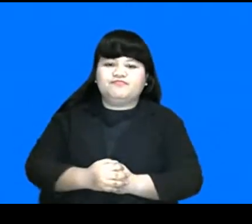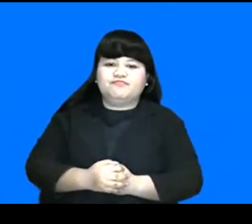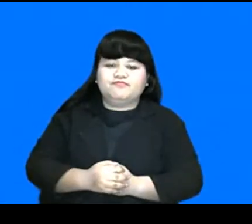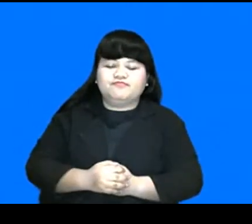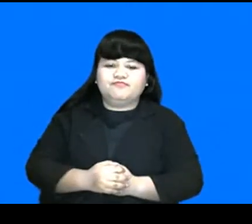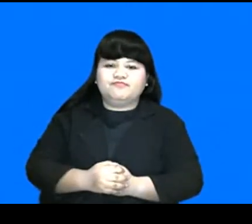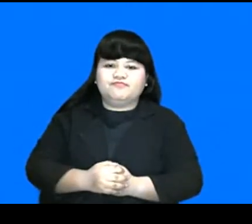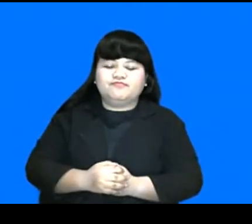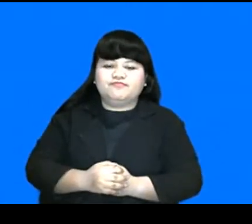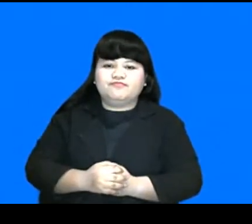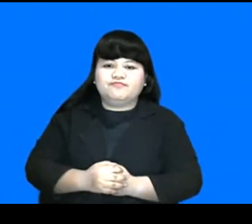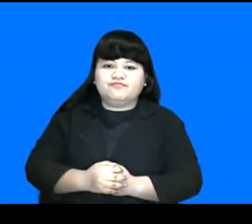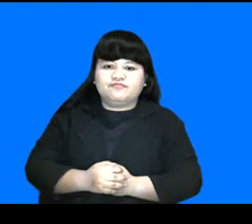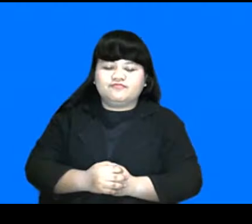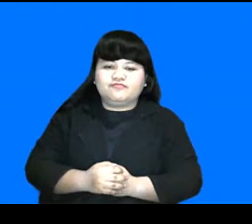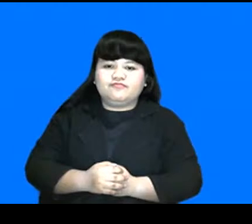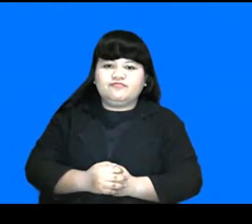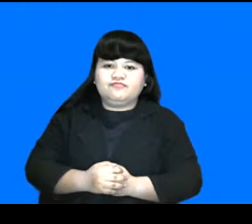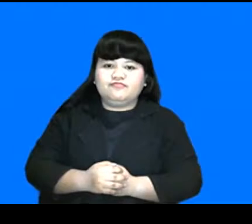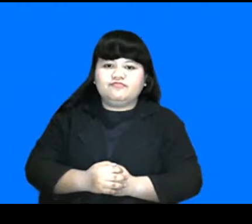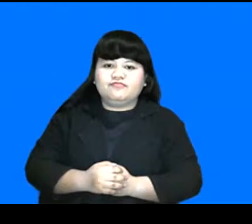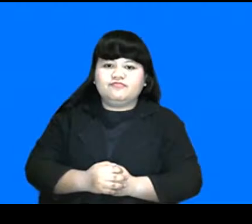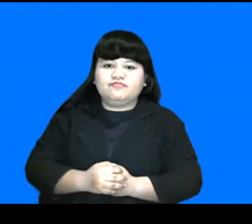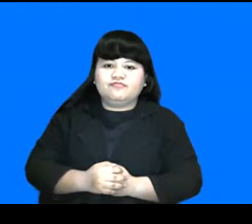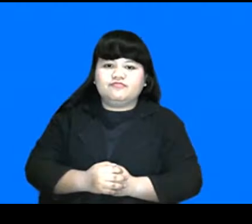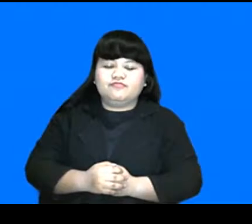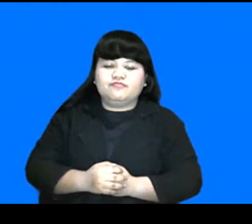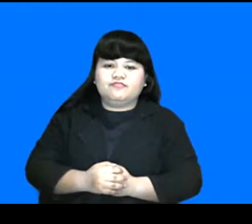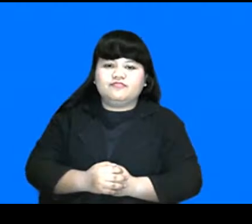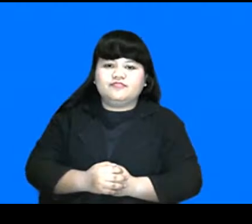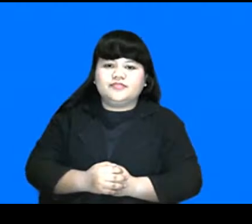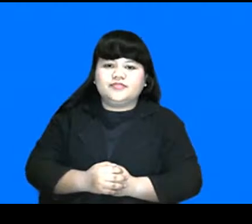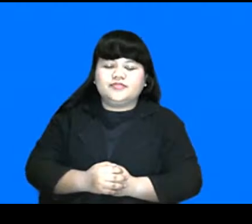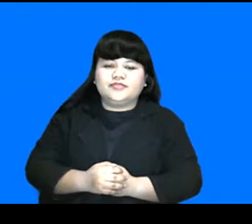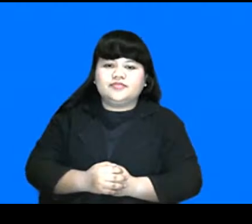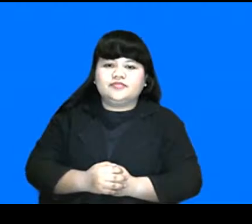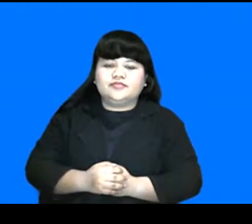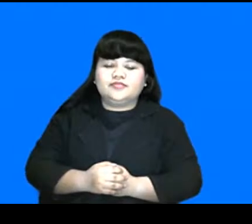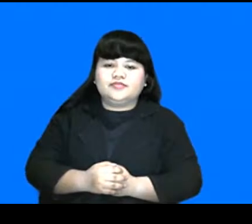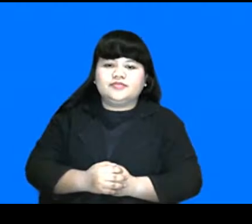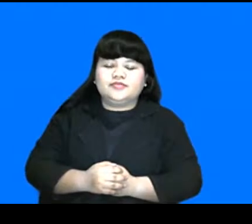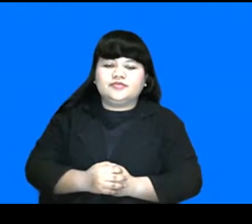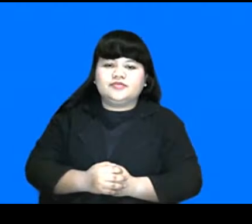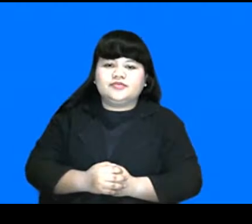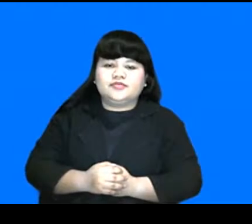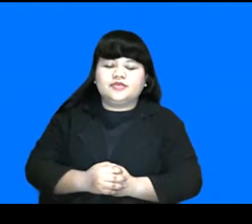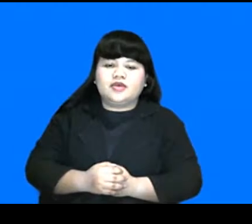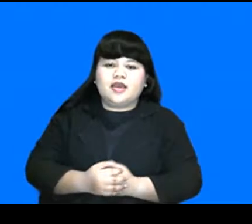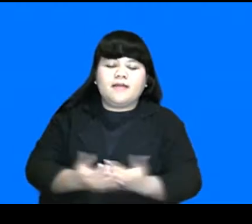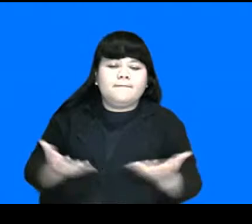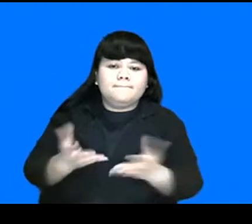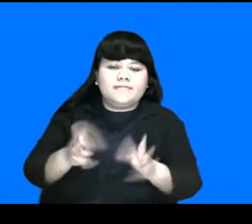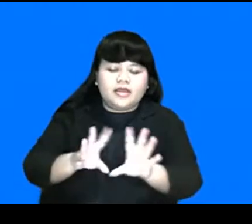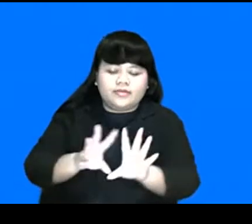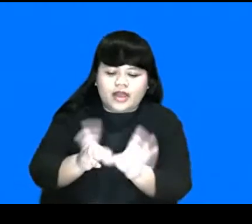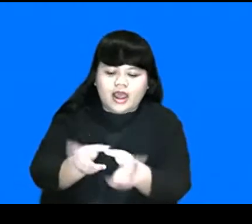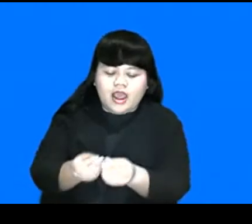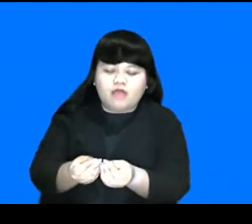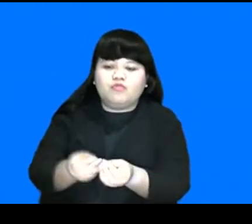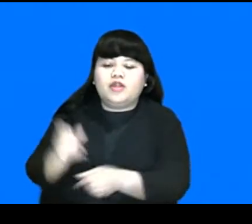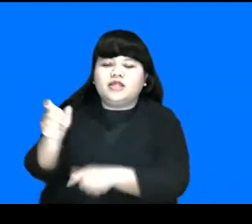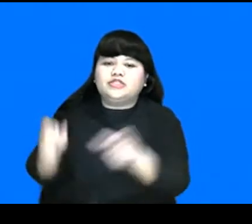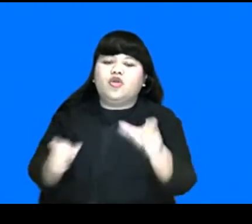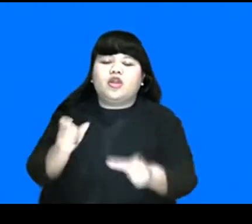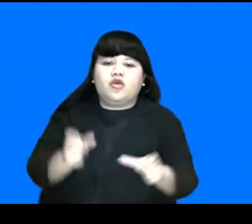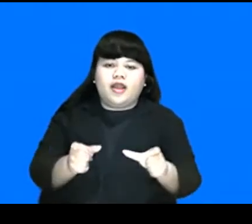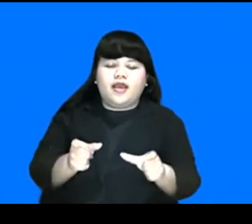So Wealth of Nations is the wealth accumulation of all people and shall to be enjoyed